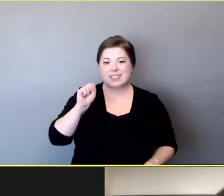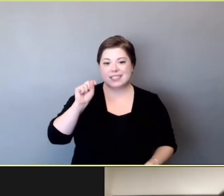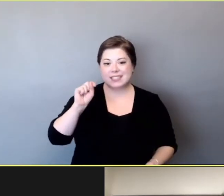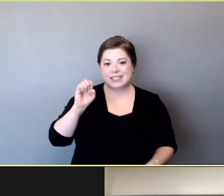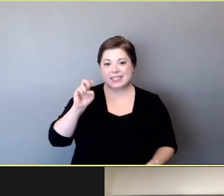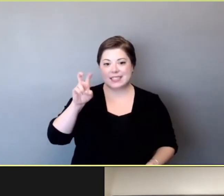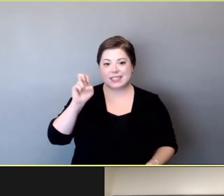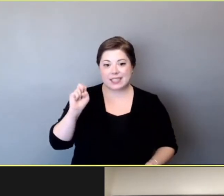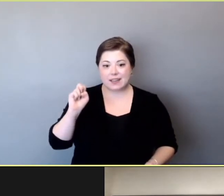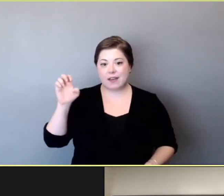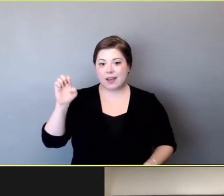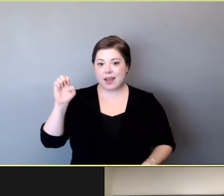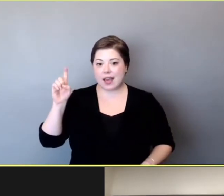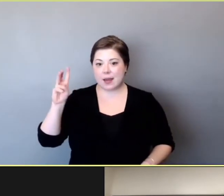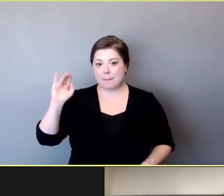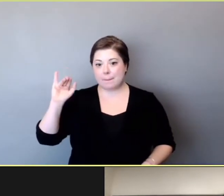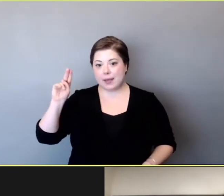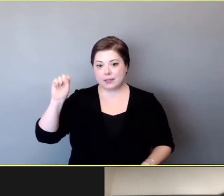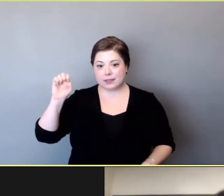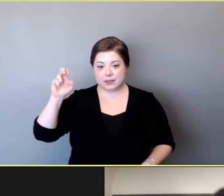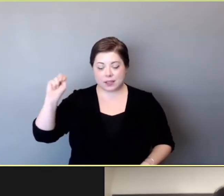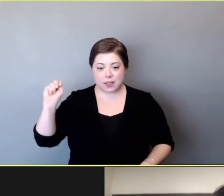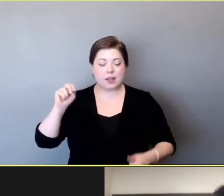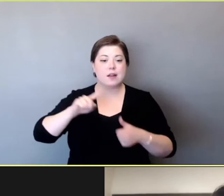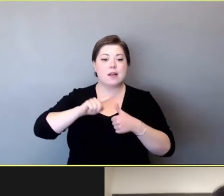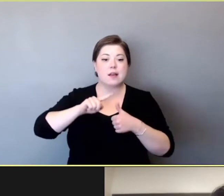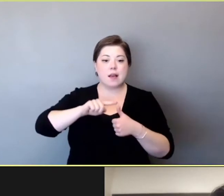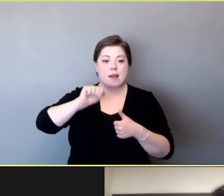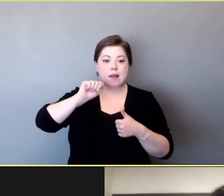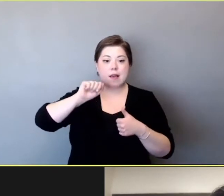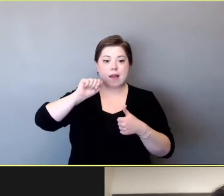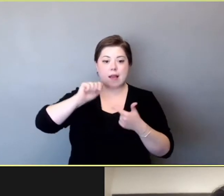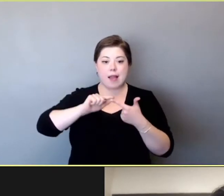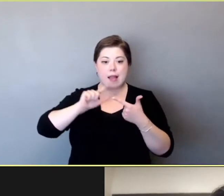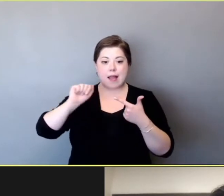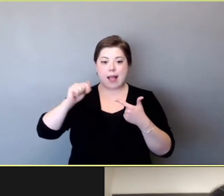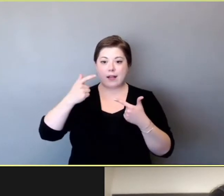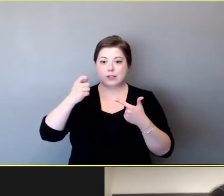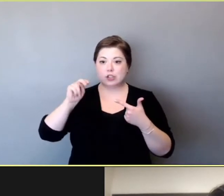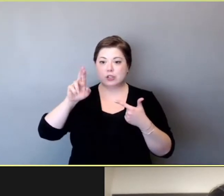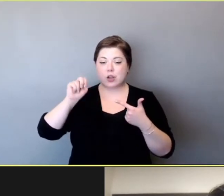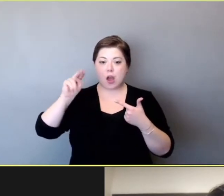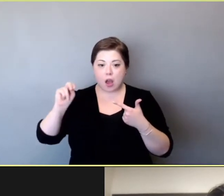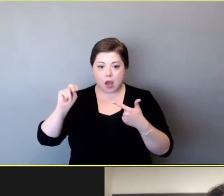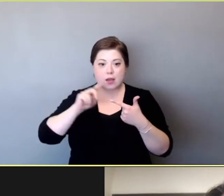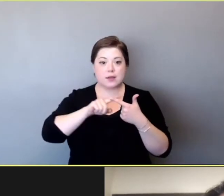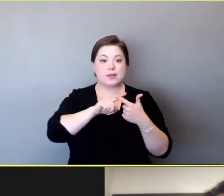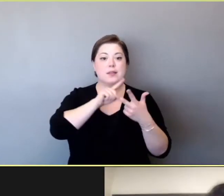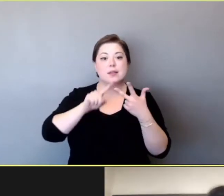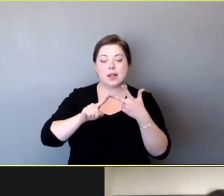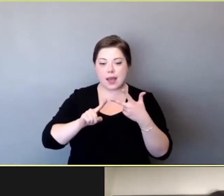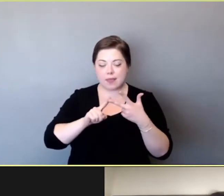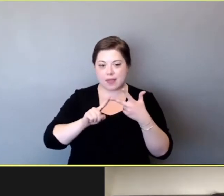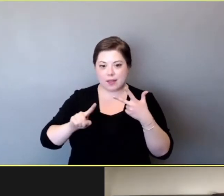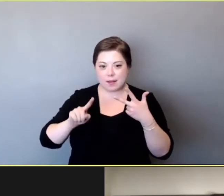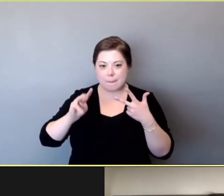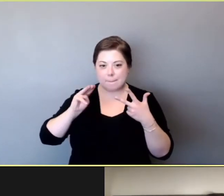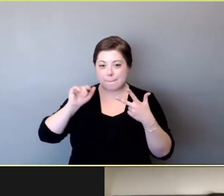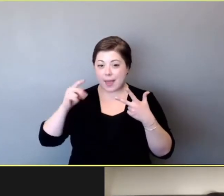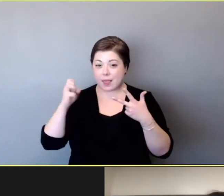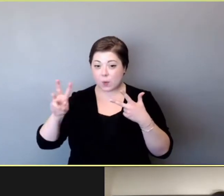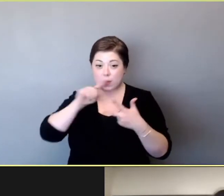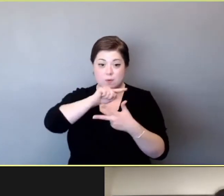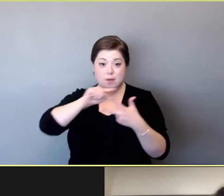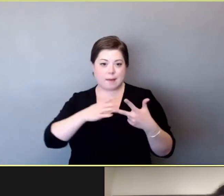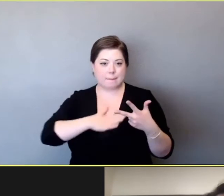Algernon Damasa, and then Matthew Reichbach. And if you would just identify the outlet you're associated with when you are